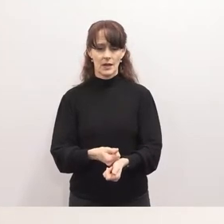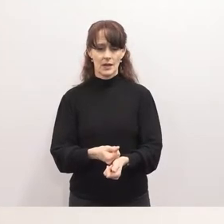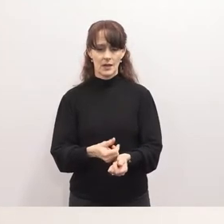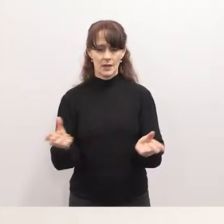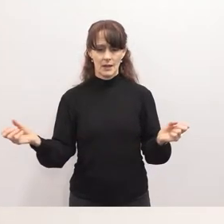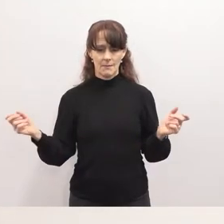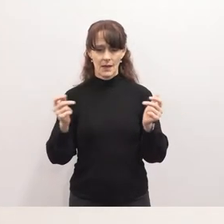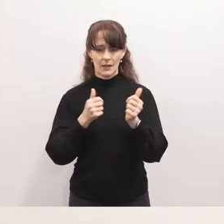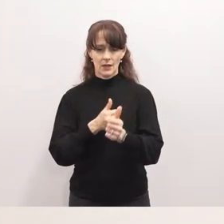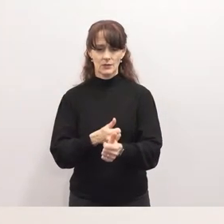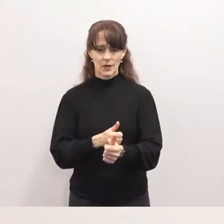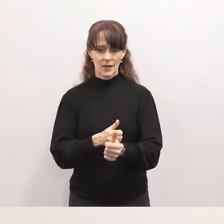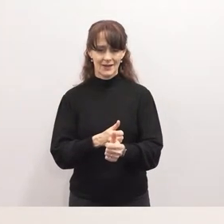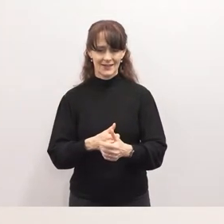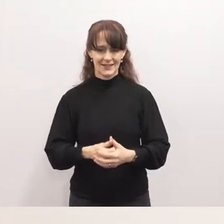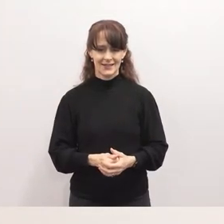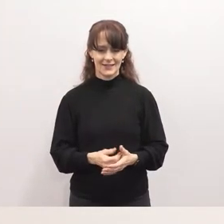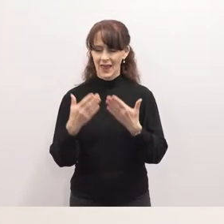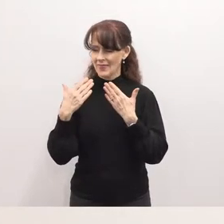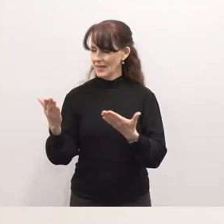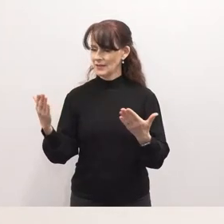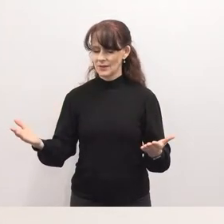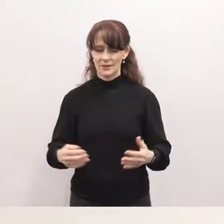back on track once I'm off. Okay, thank you.